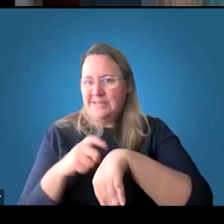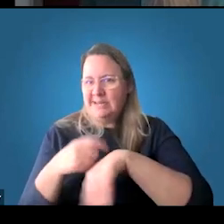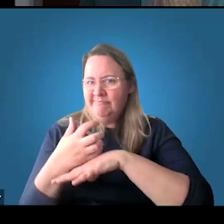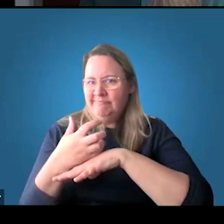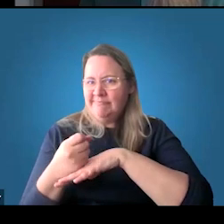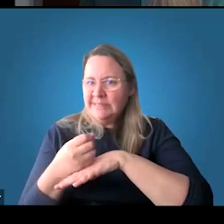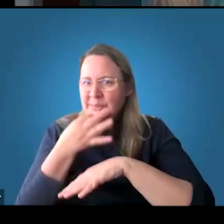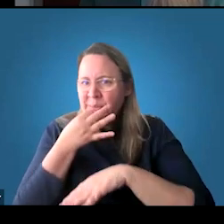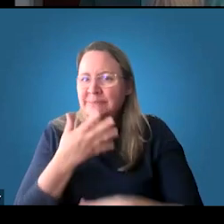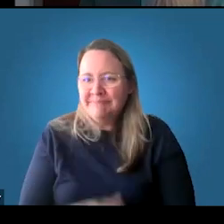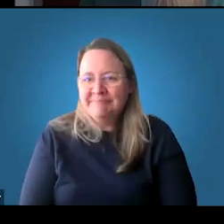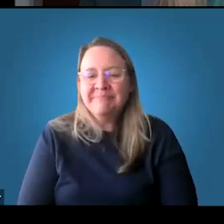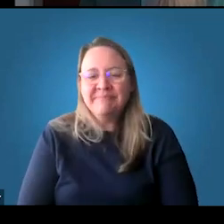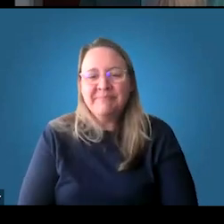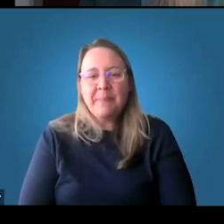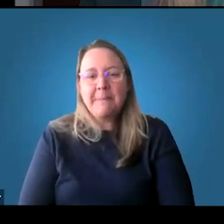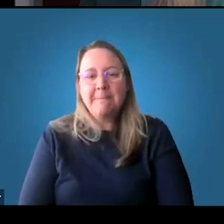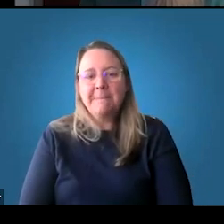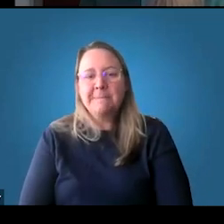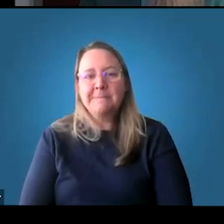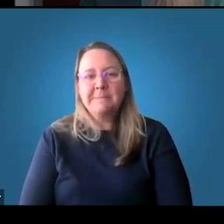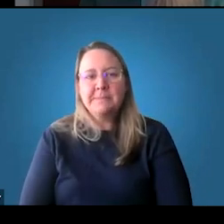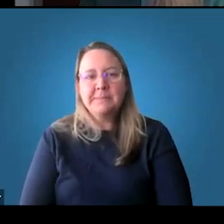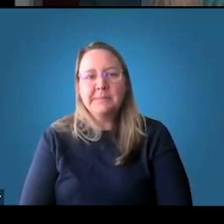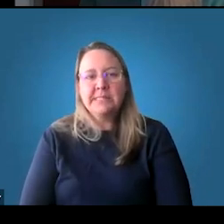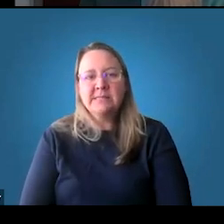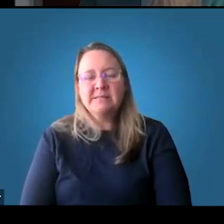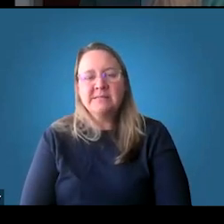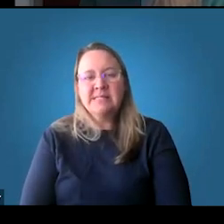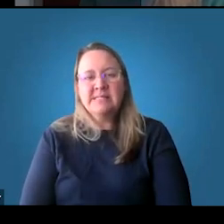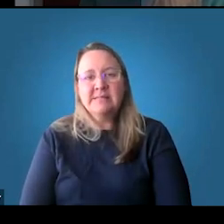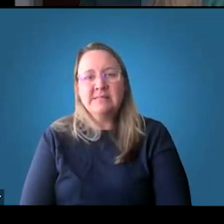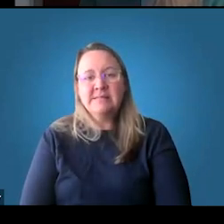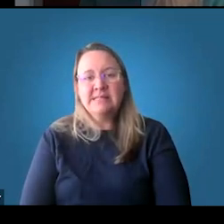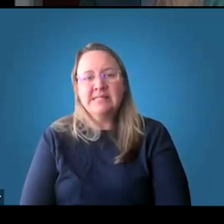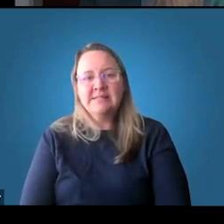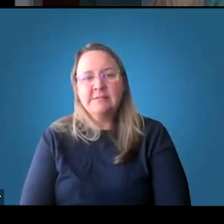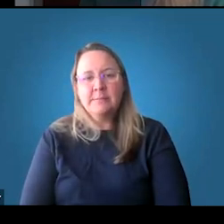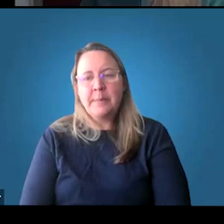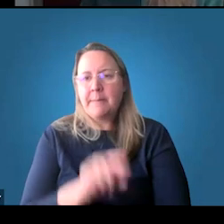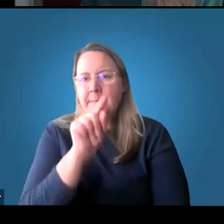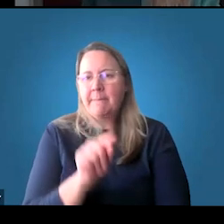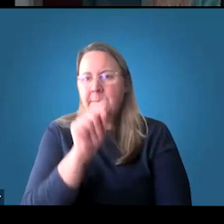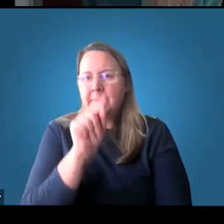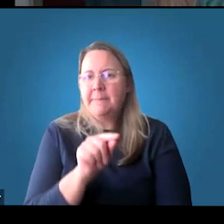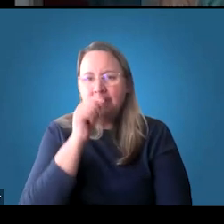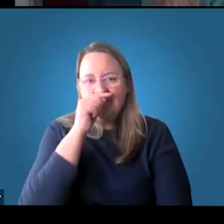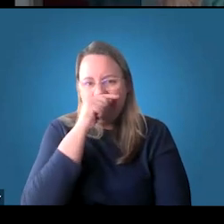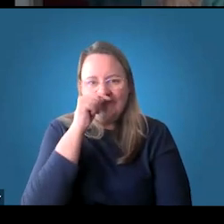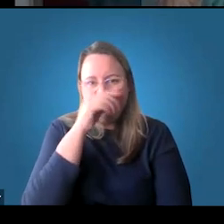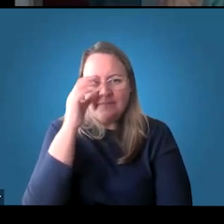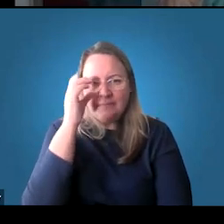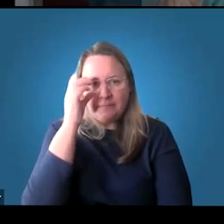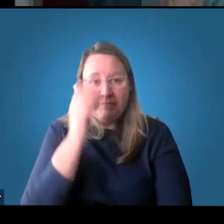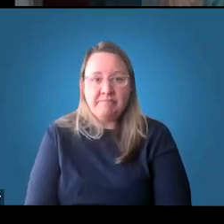our time here together, but a few other spots that I constantly have